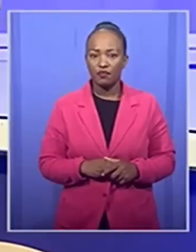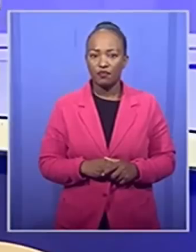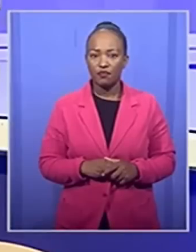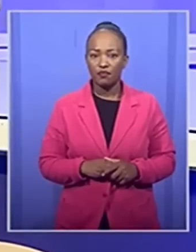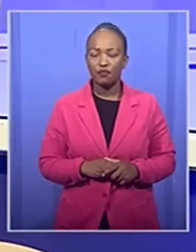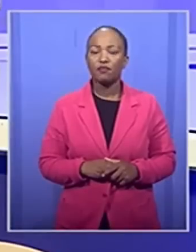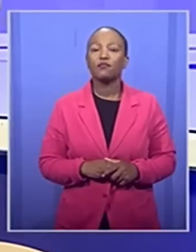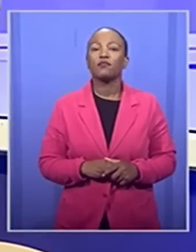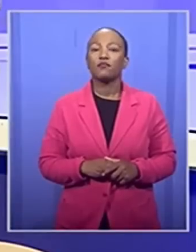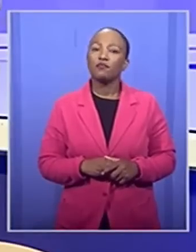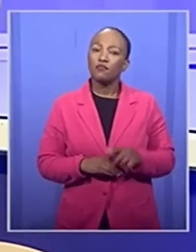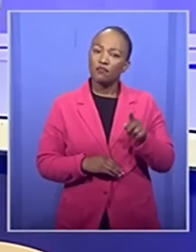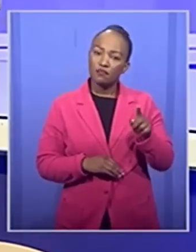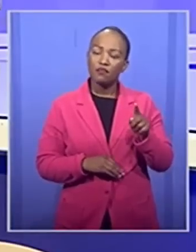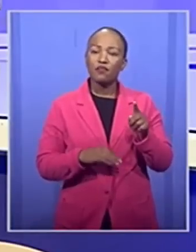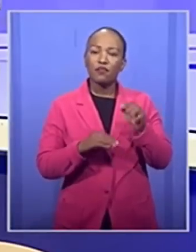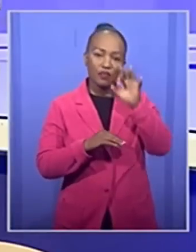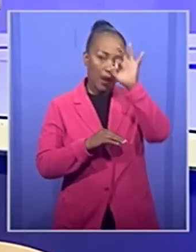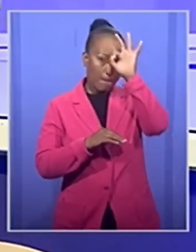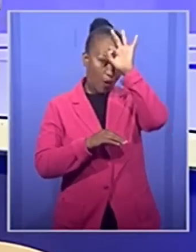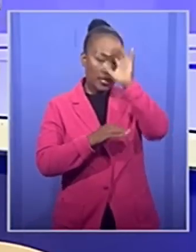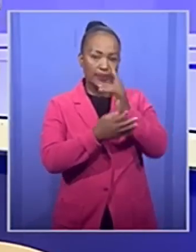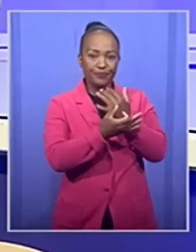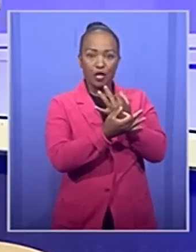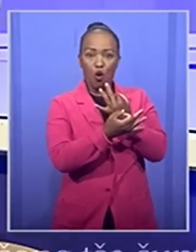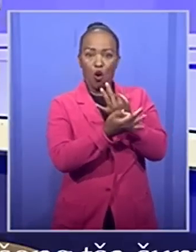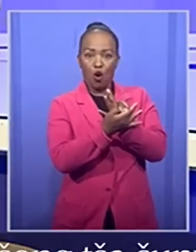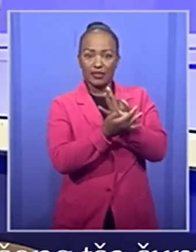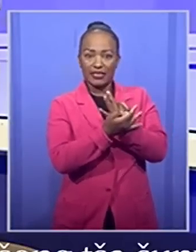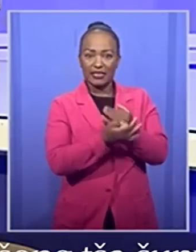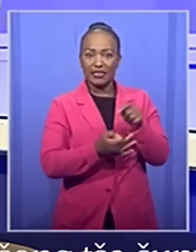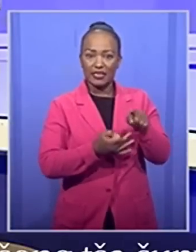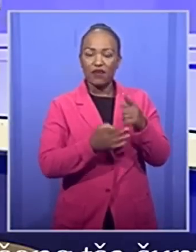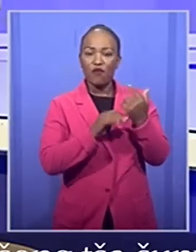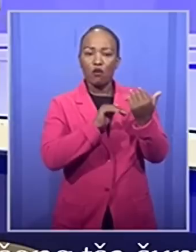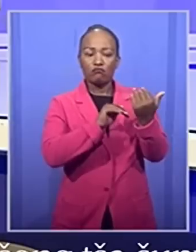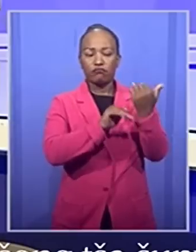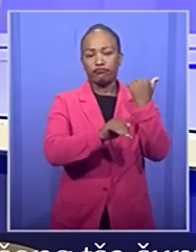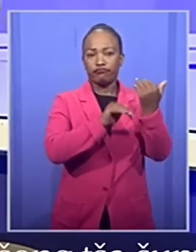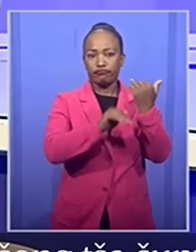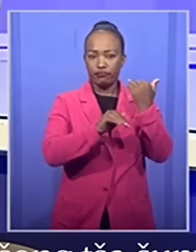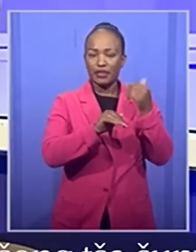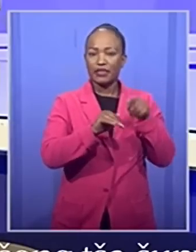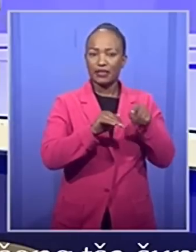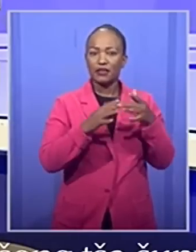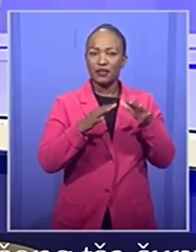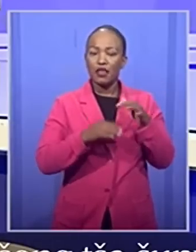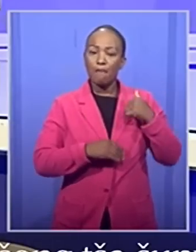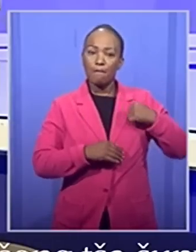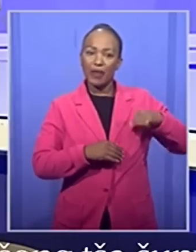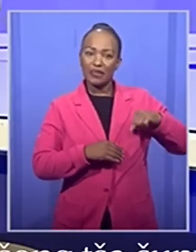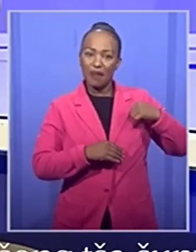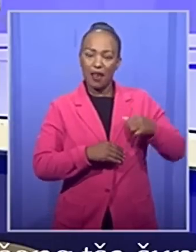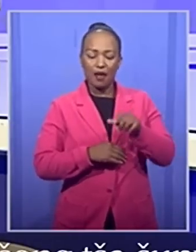Ka go le lengwe lekala la di-Hawks le ba lefapha la bomenetša kgorong ya tša sephethephethe ba golegile bahlankedi ba mmasepala